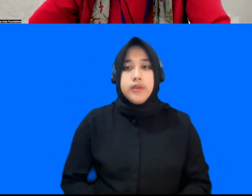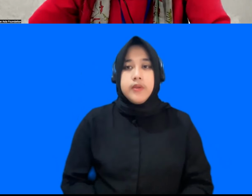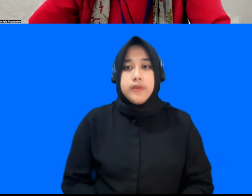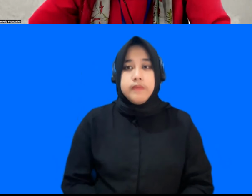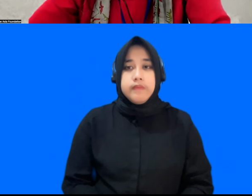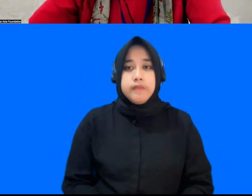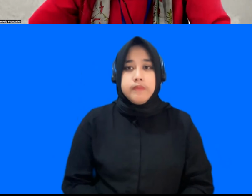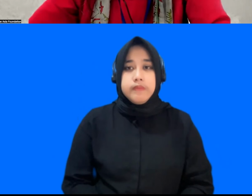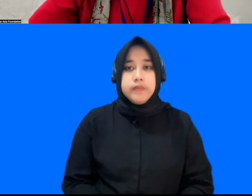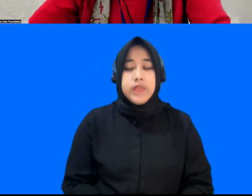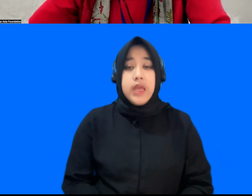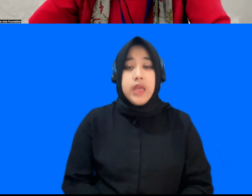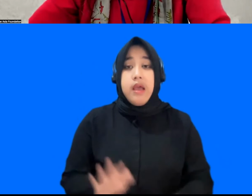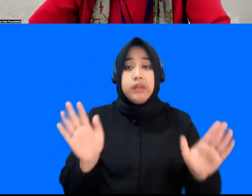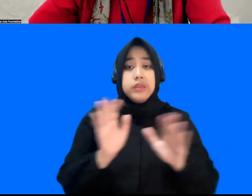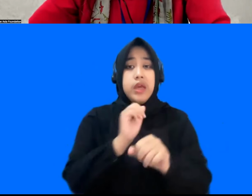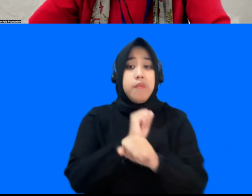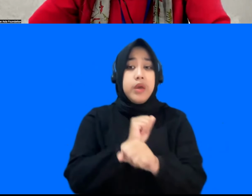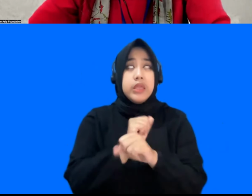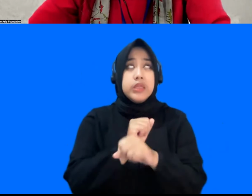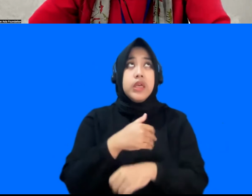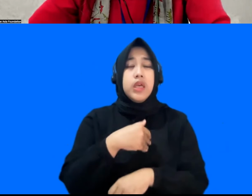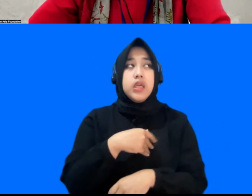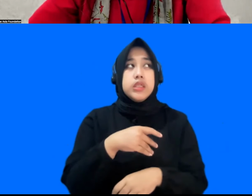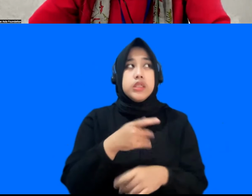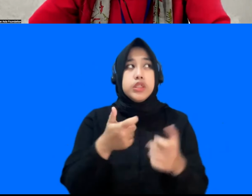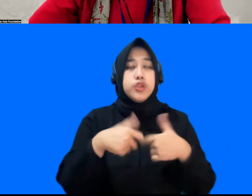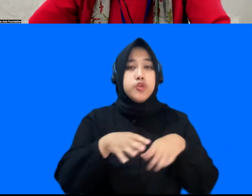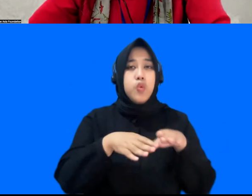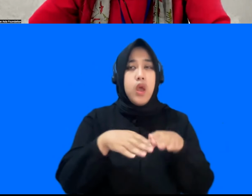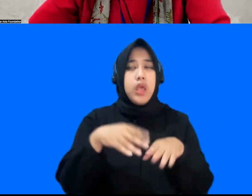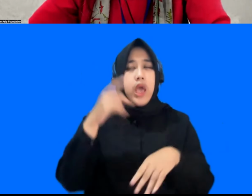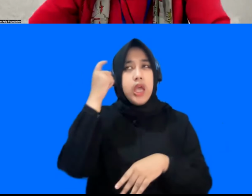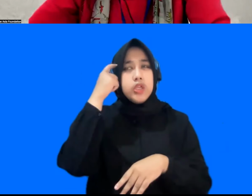What I've learned coming to Engineering Good is that